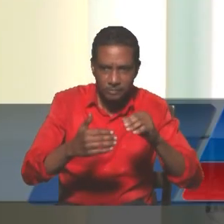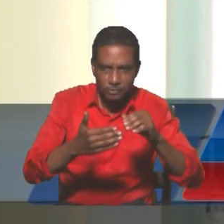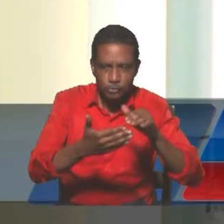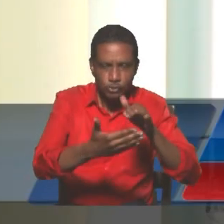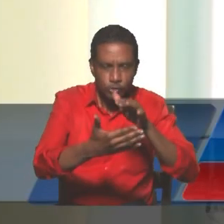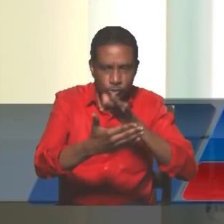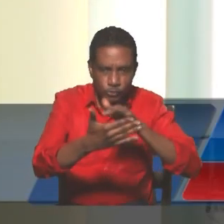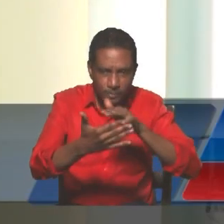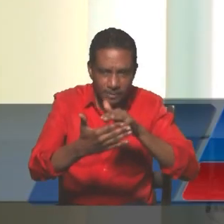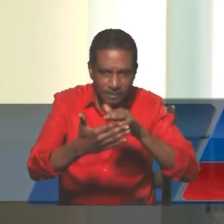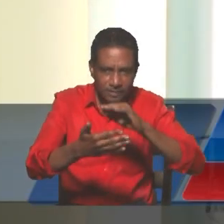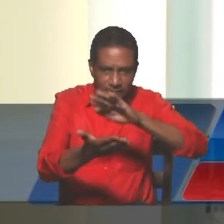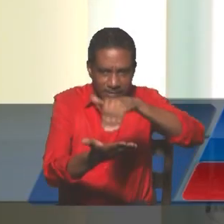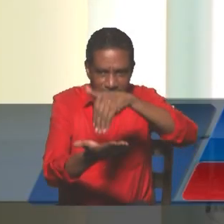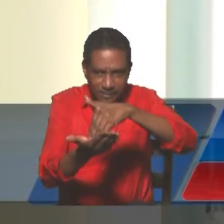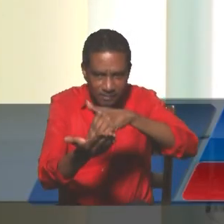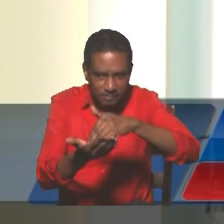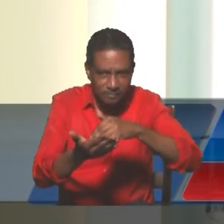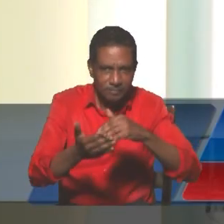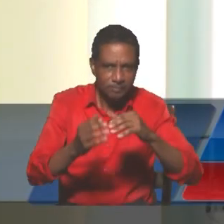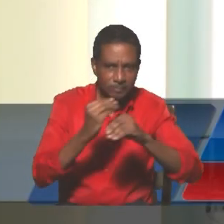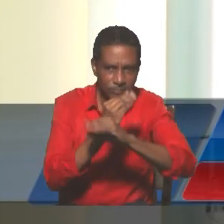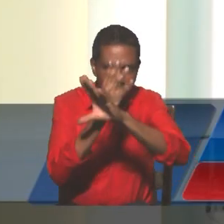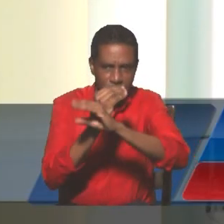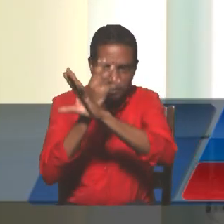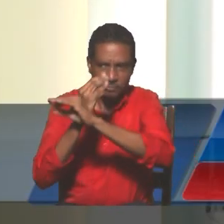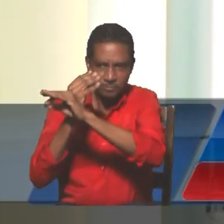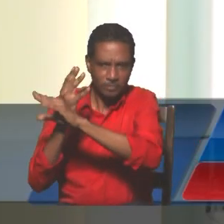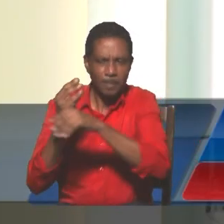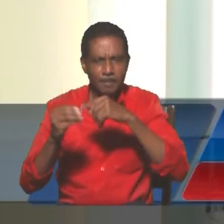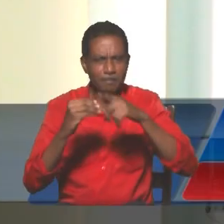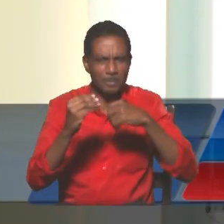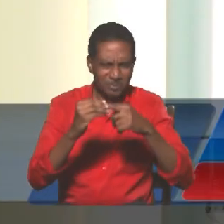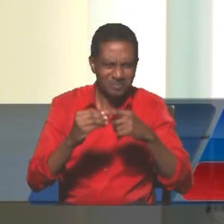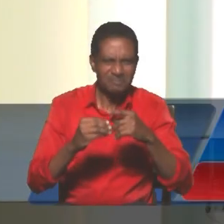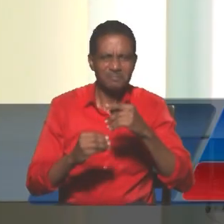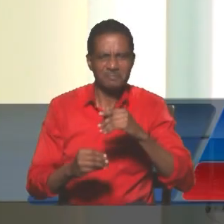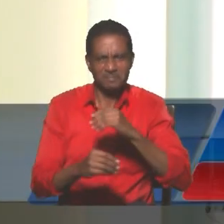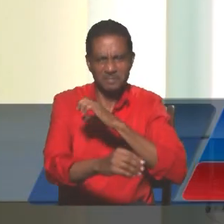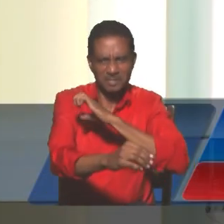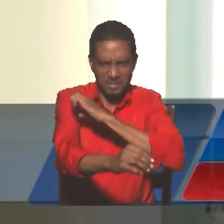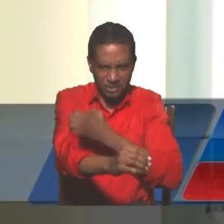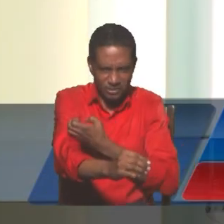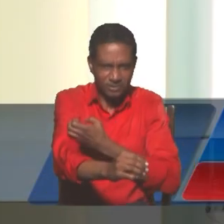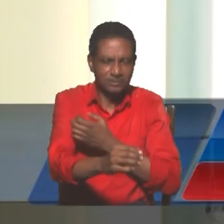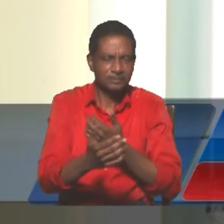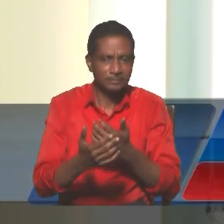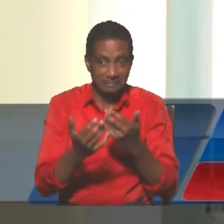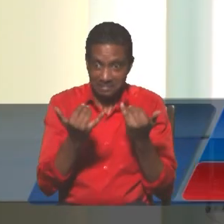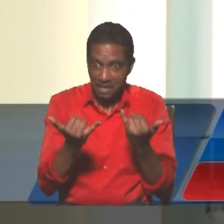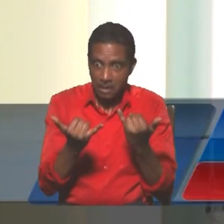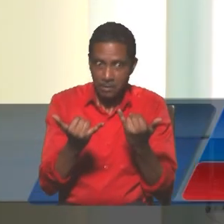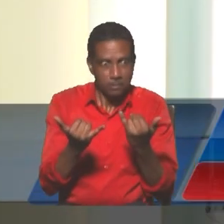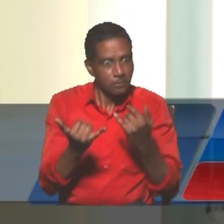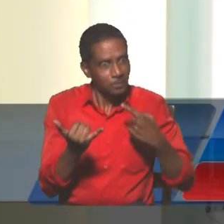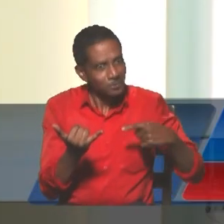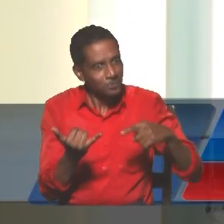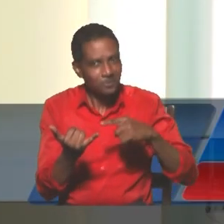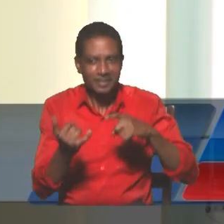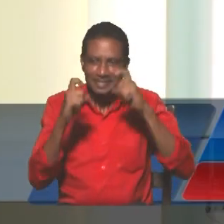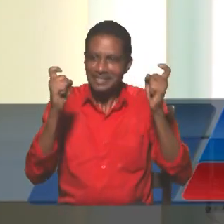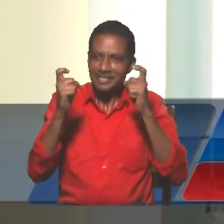and energy efficiency. Furthermore, today, we celebrate the successful launch